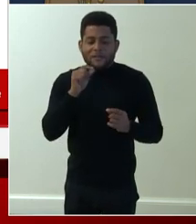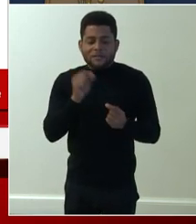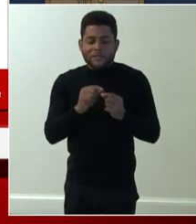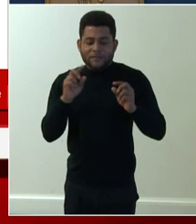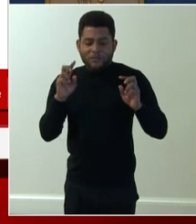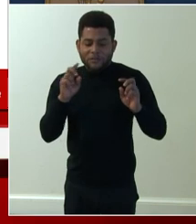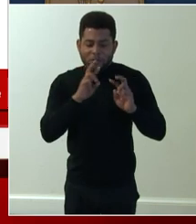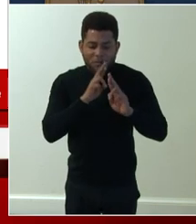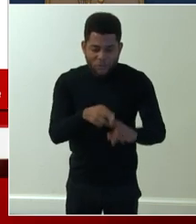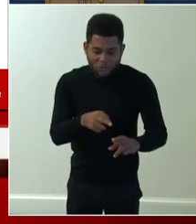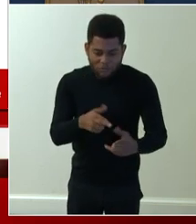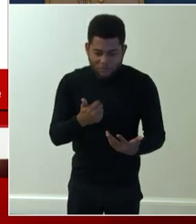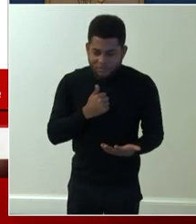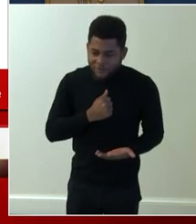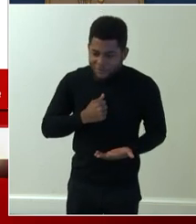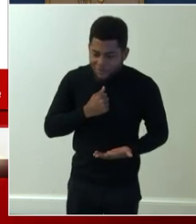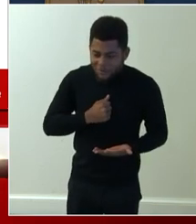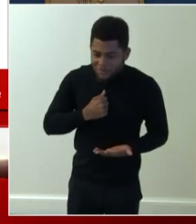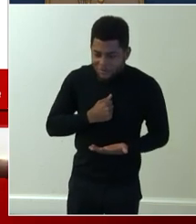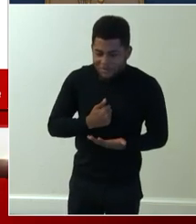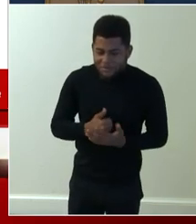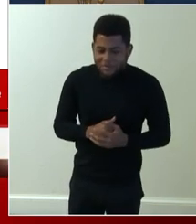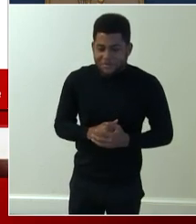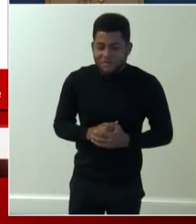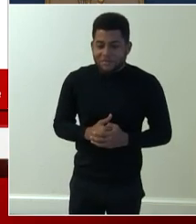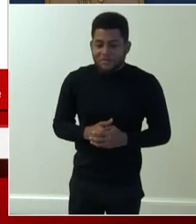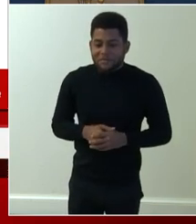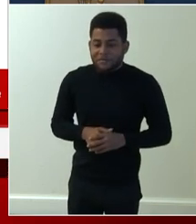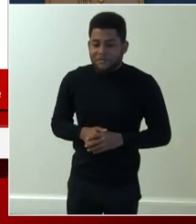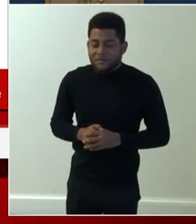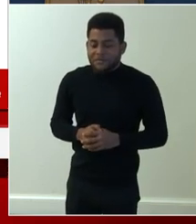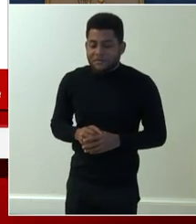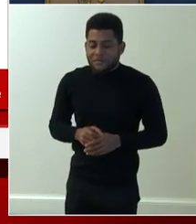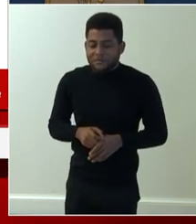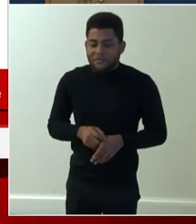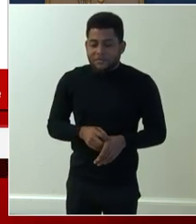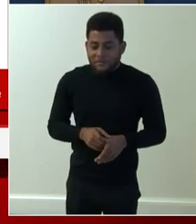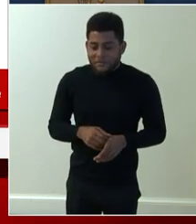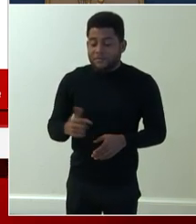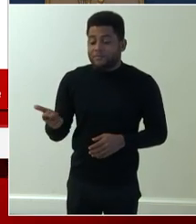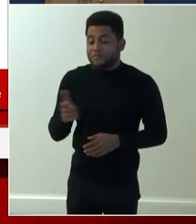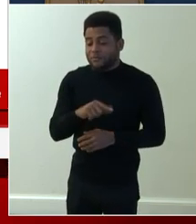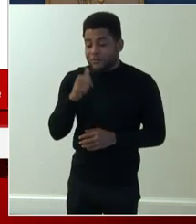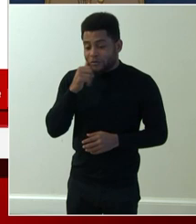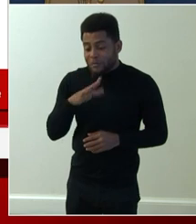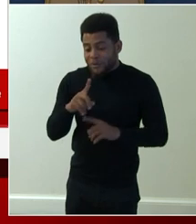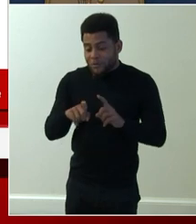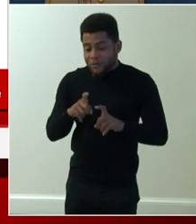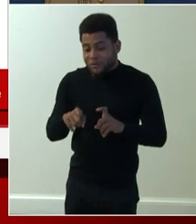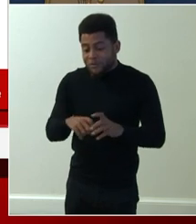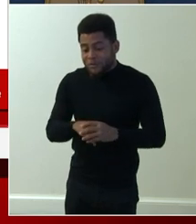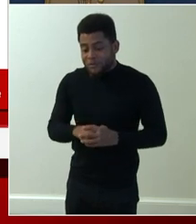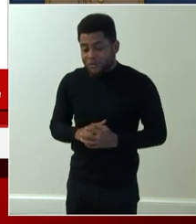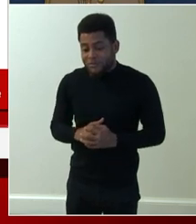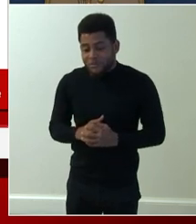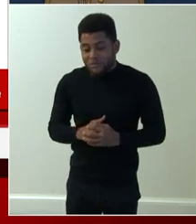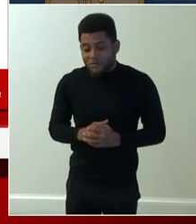today on any particular school. Yes. Hi, just to reintroduce myself, Amanda with